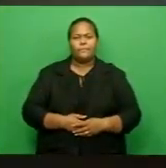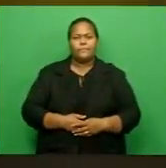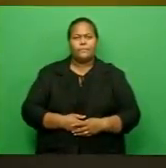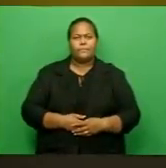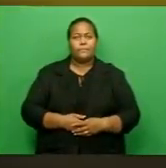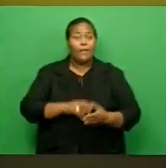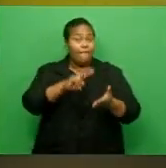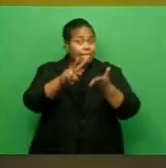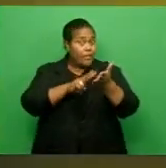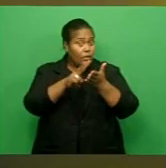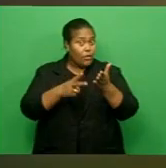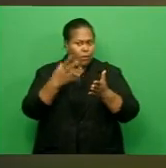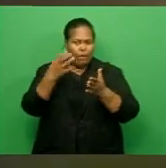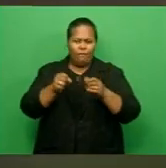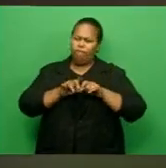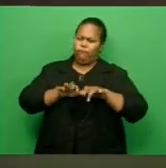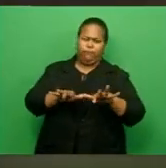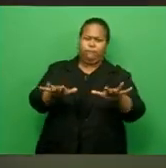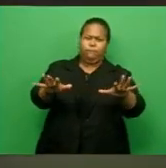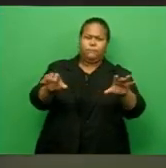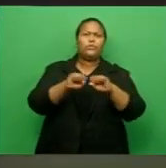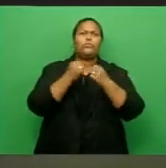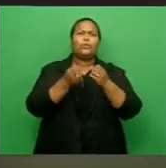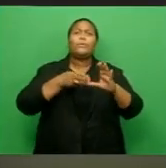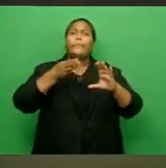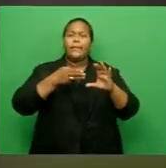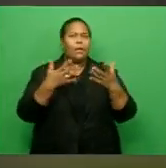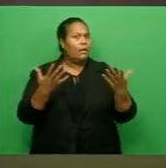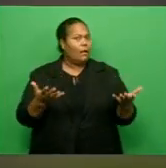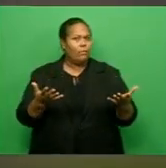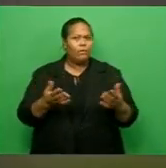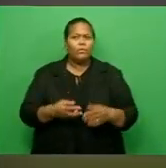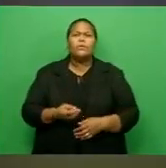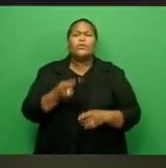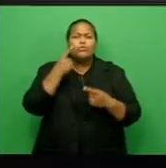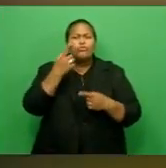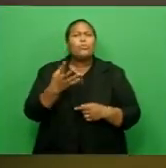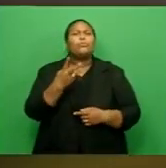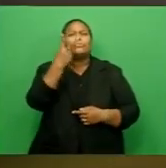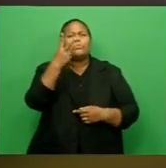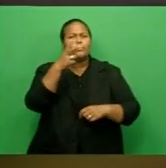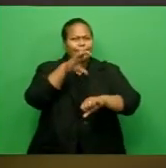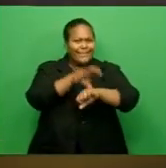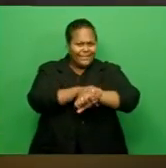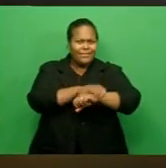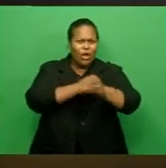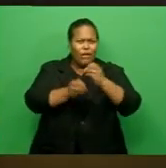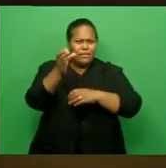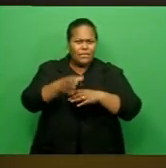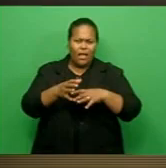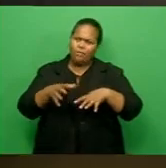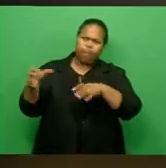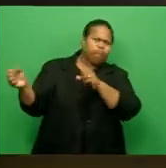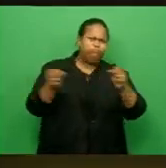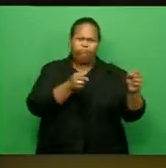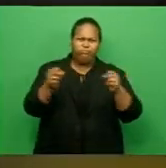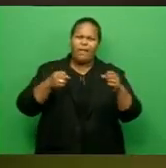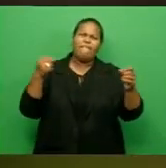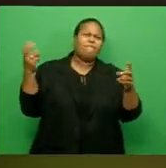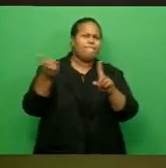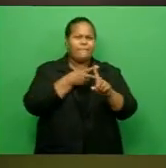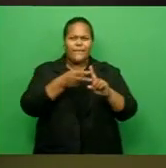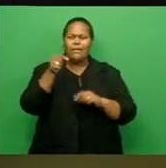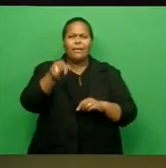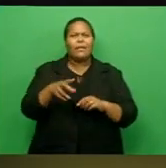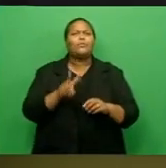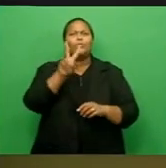The video has gone viral on social media and shows two police officers allegedly manhandling two men near a car. Police